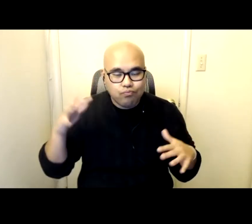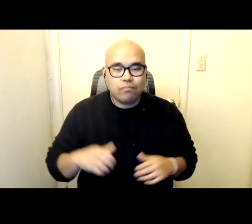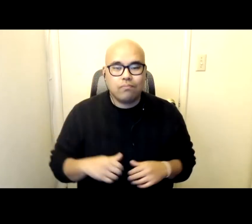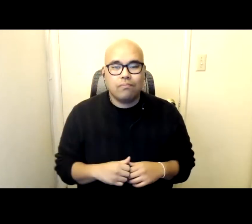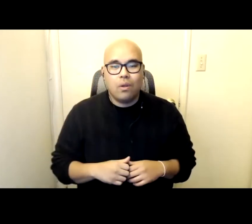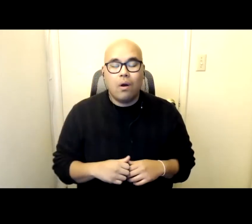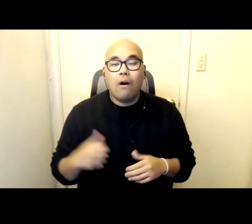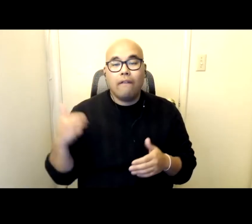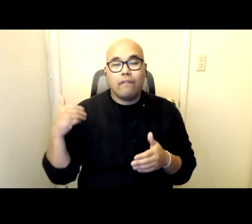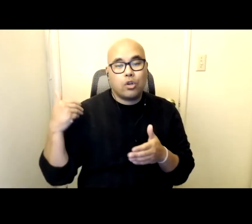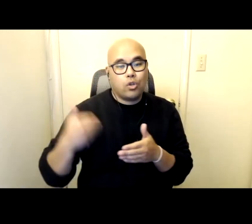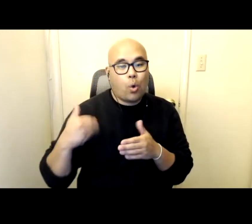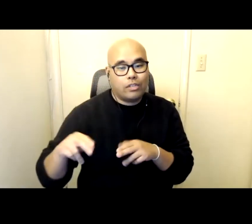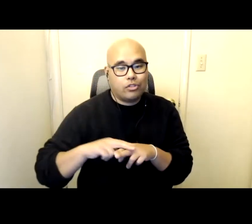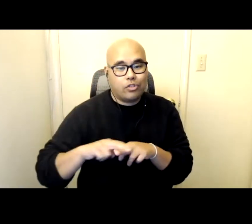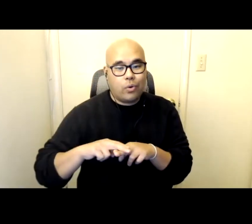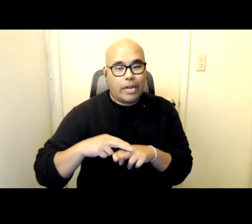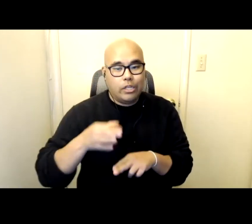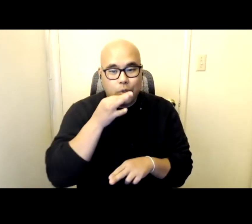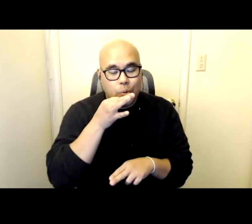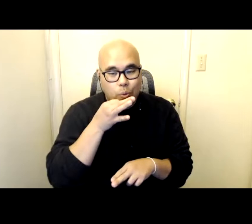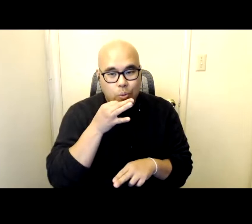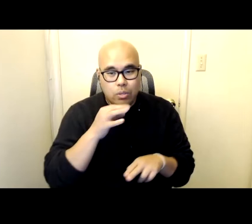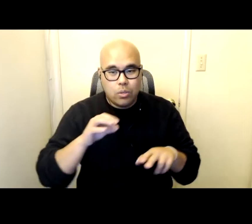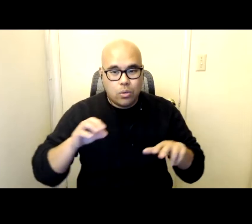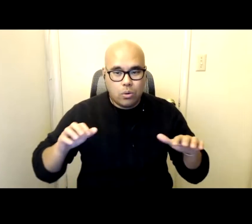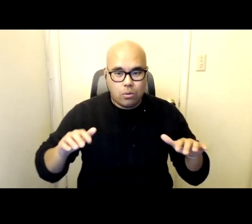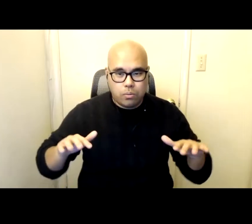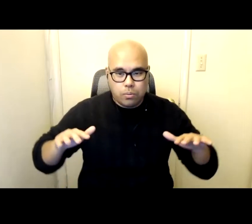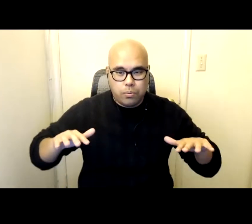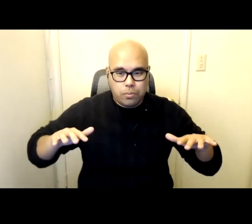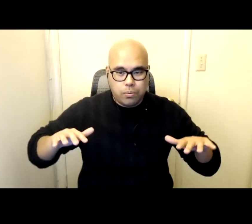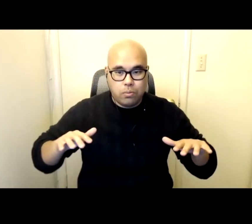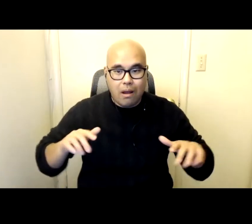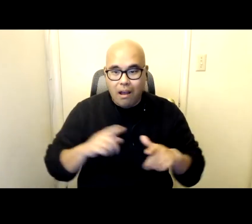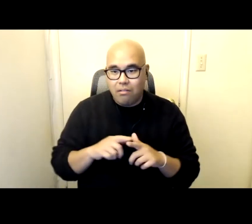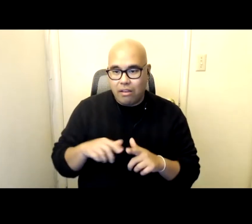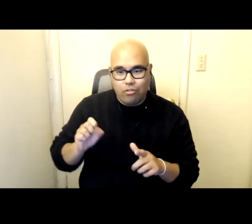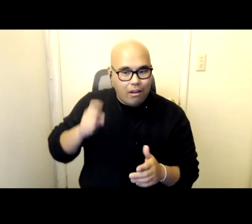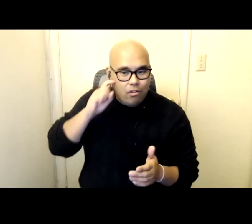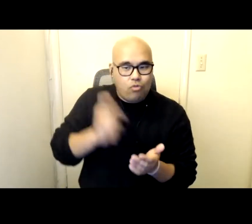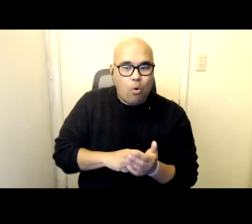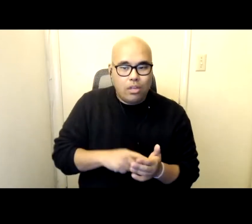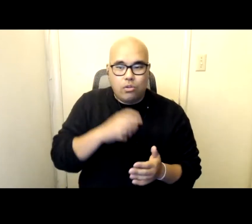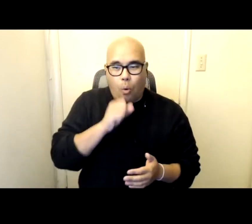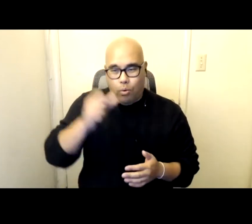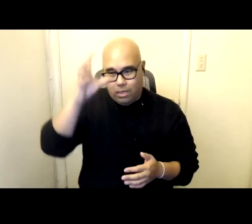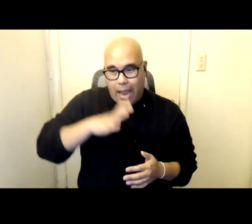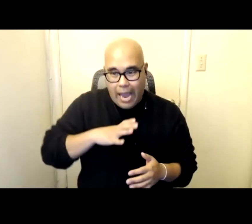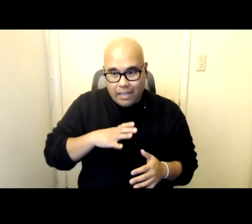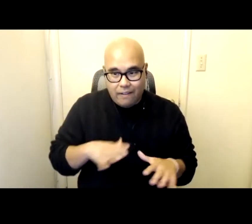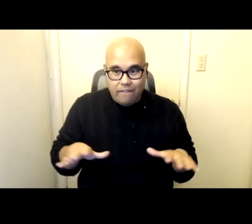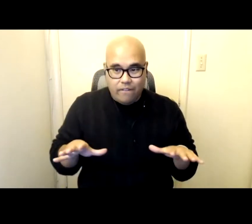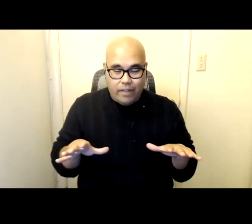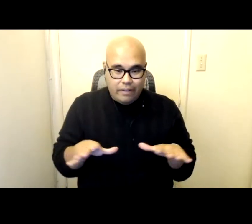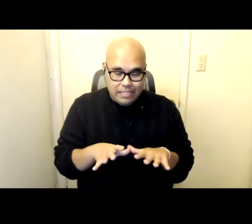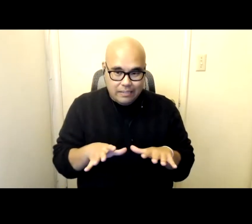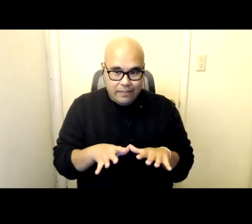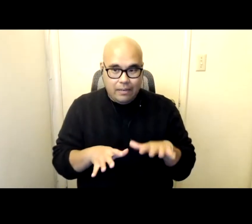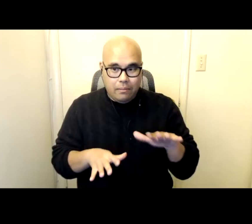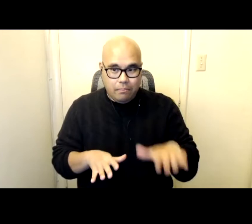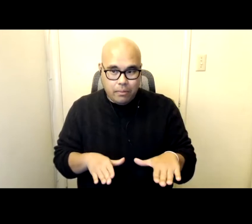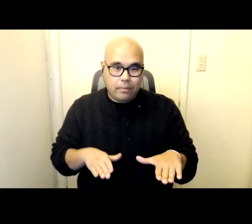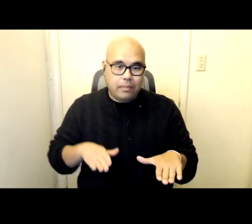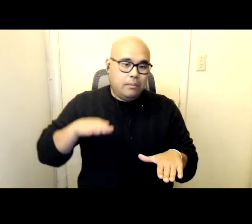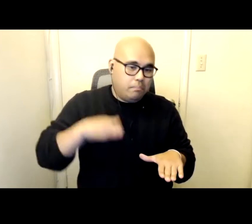of an approaching train. There are the old man's footsteps, tentative but determined.